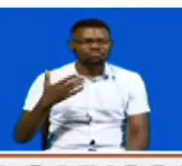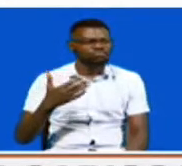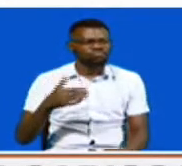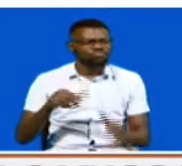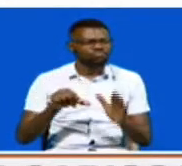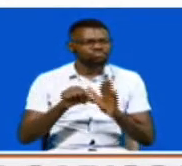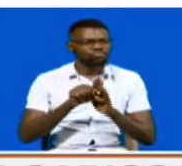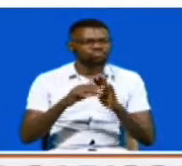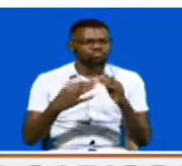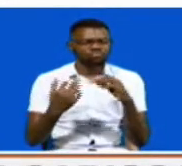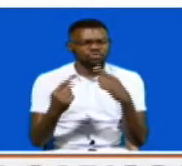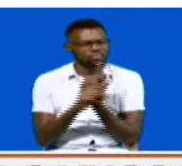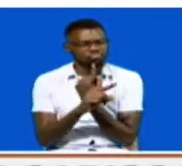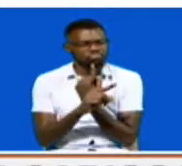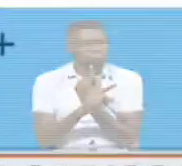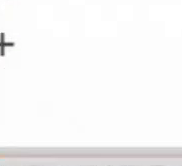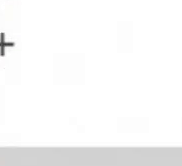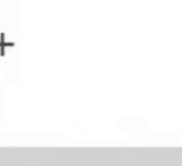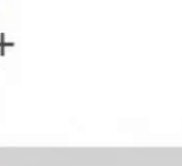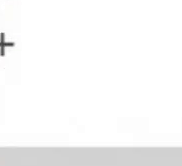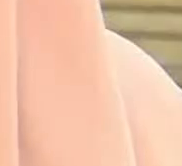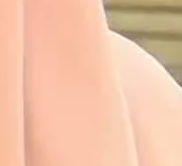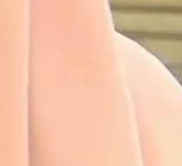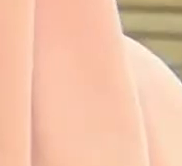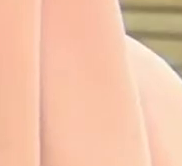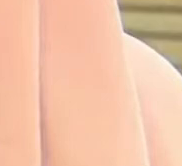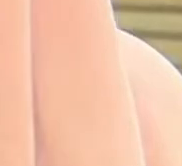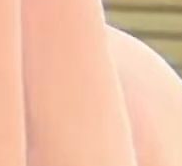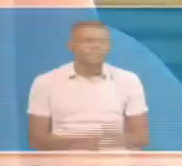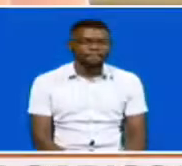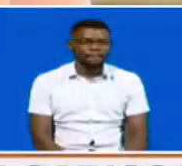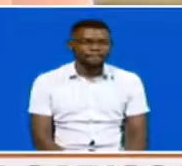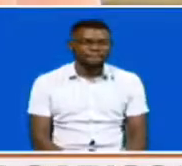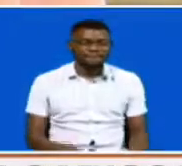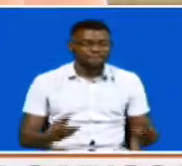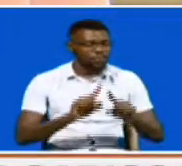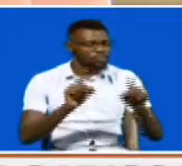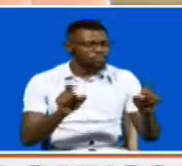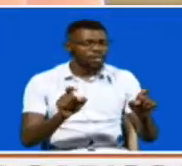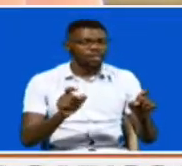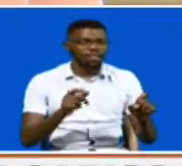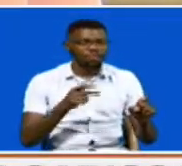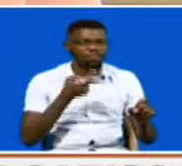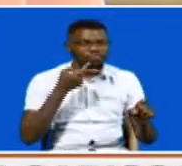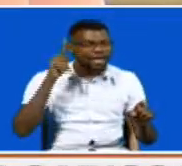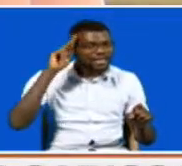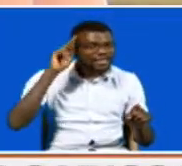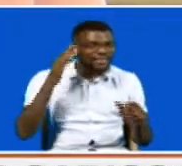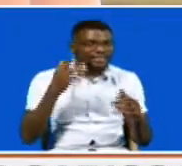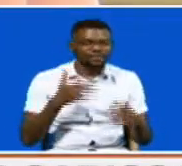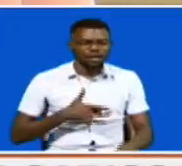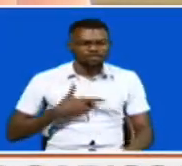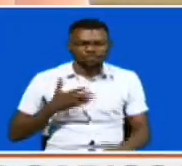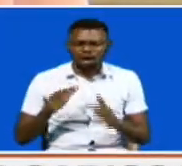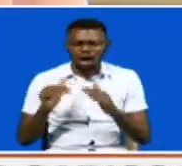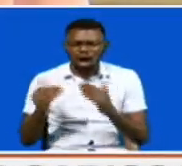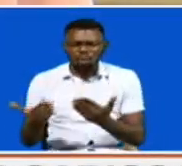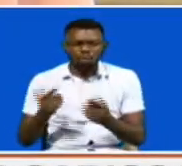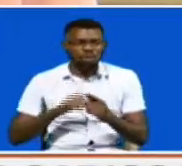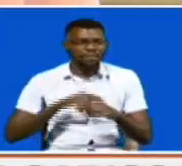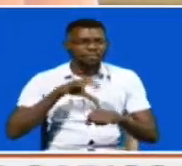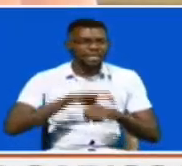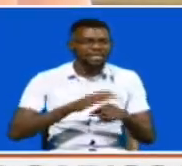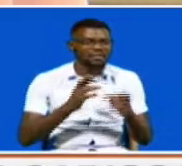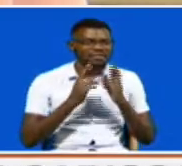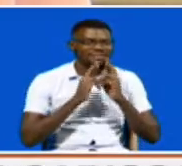different. So every now and then, whenever you used to do exams, you used to think of whatever your parents are going to feel when they receive your results, because the